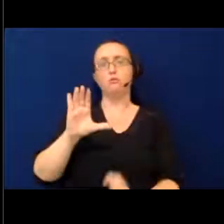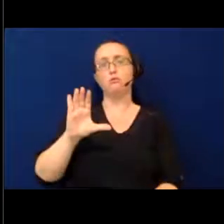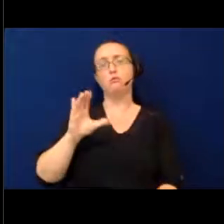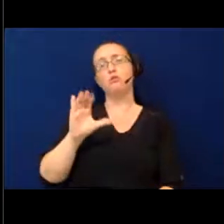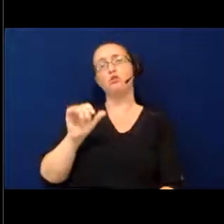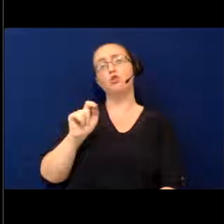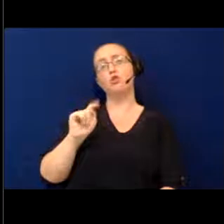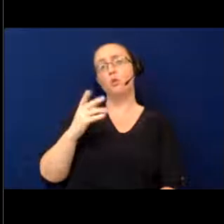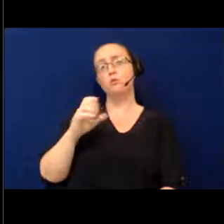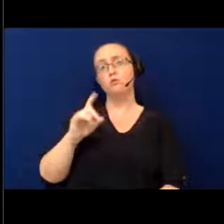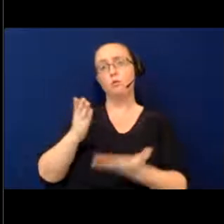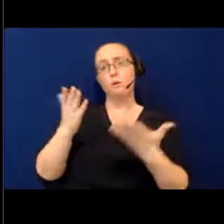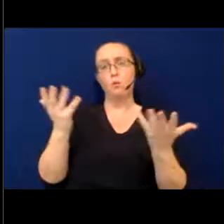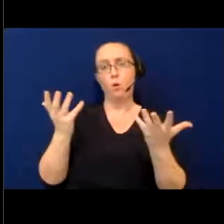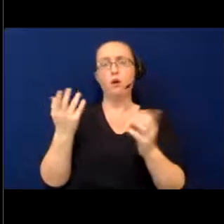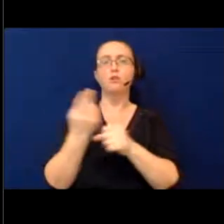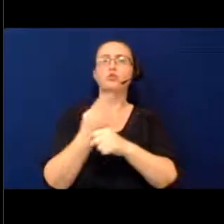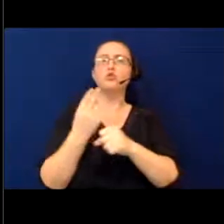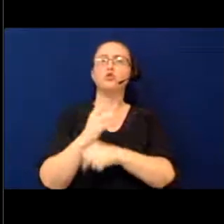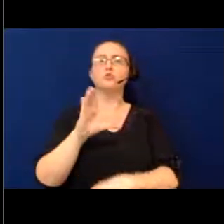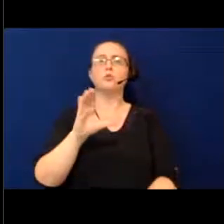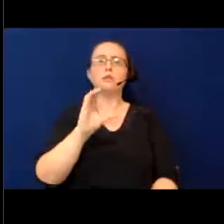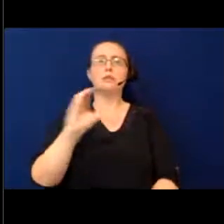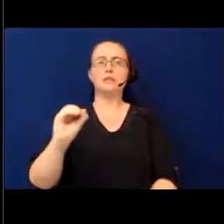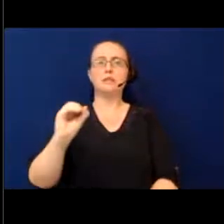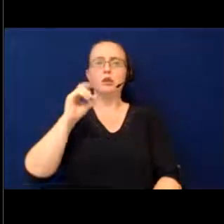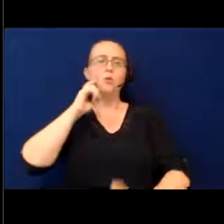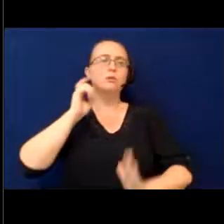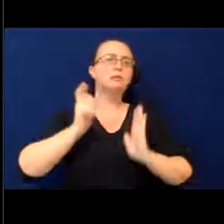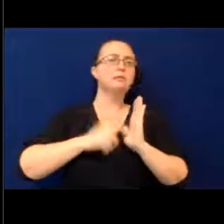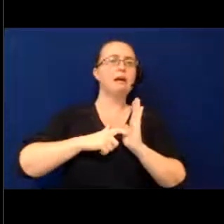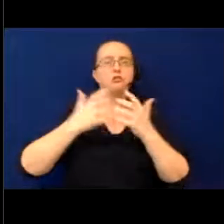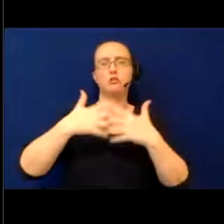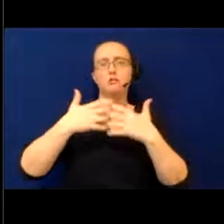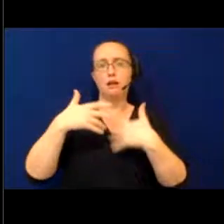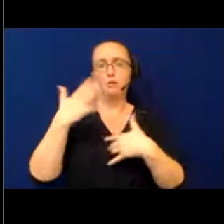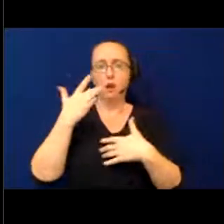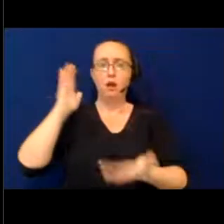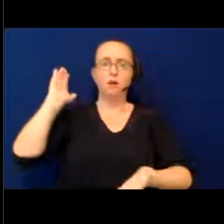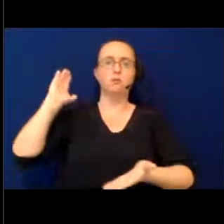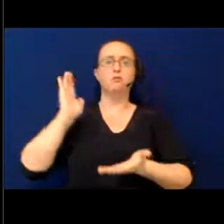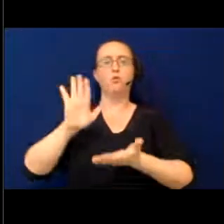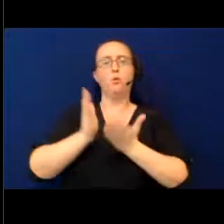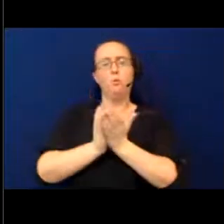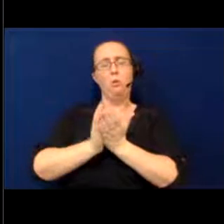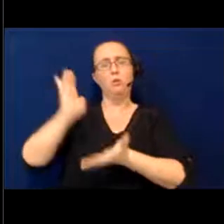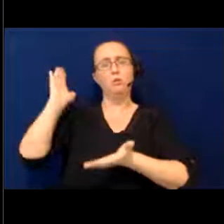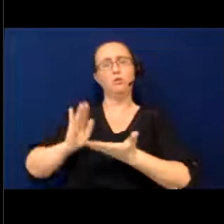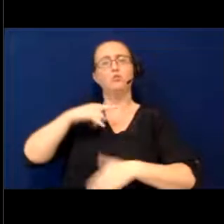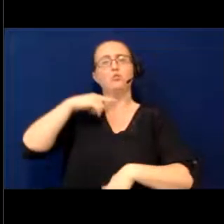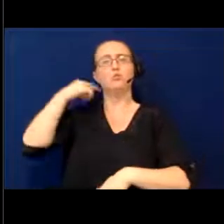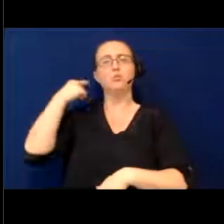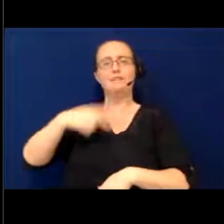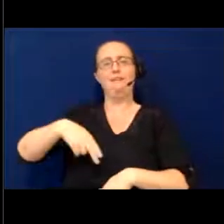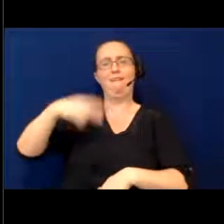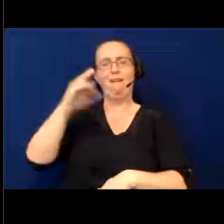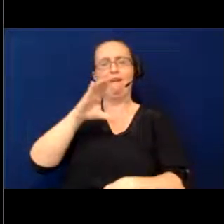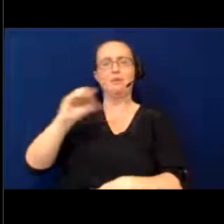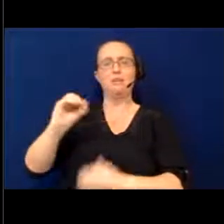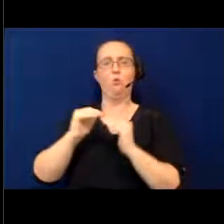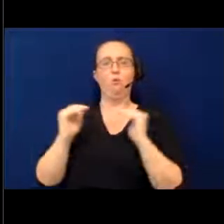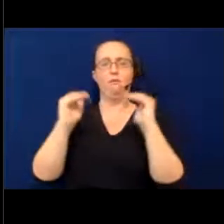carbon monoxide detection device on your boat to reduce the risk of being exposed to high levels of CO. You may choose